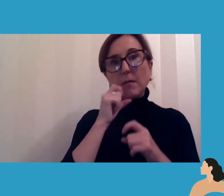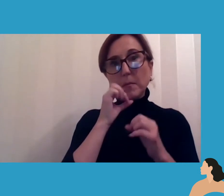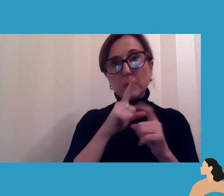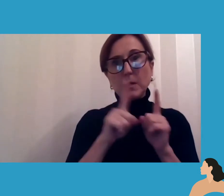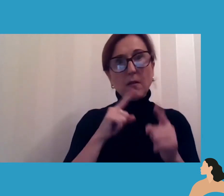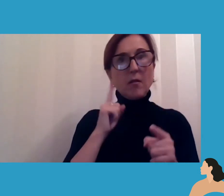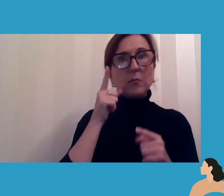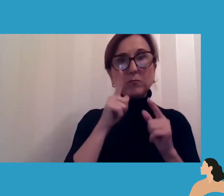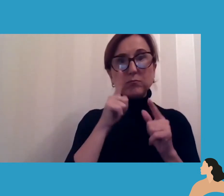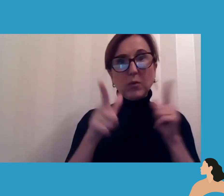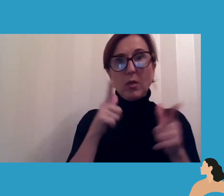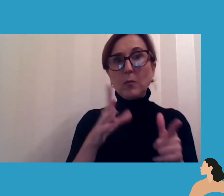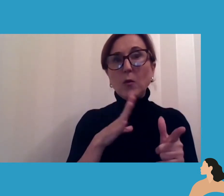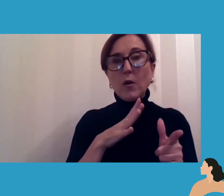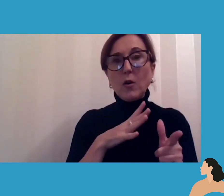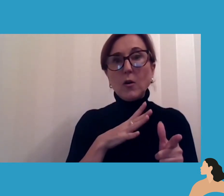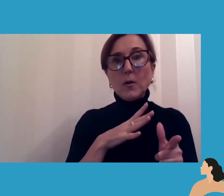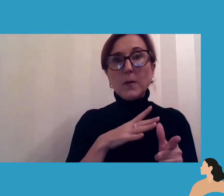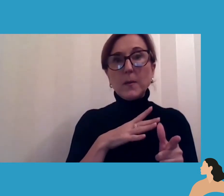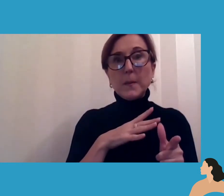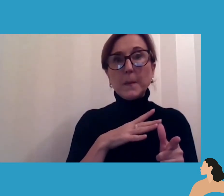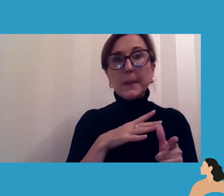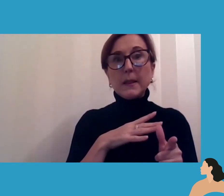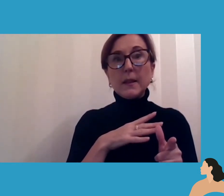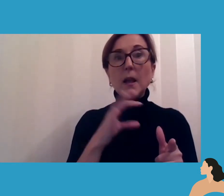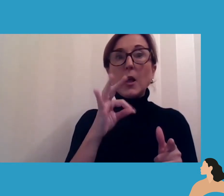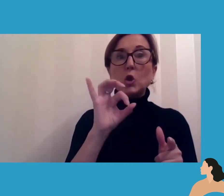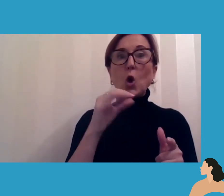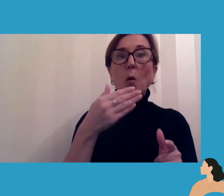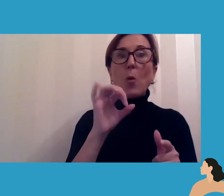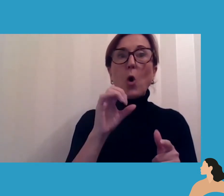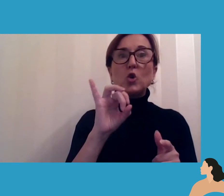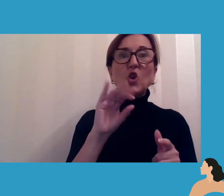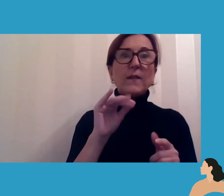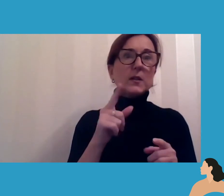said that, I will quote,